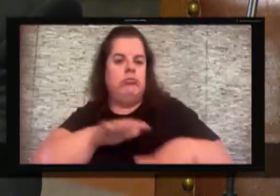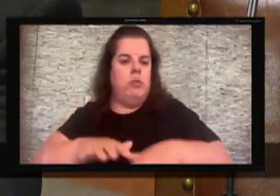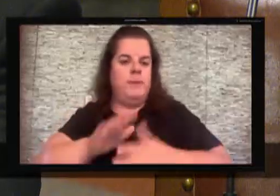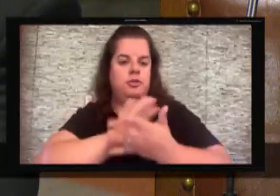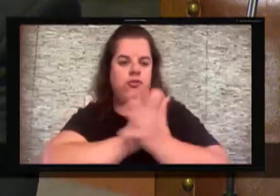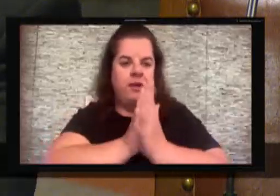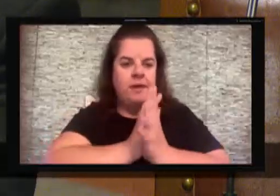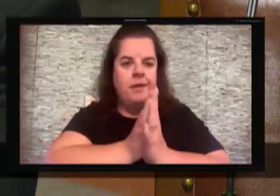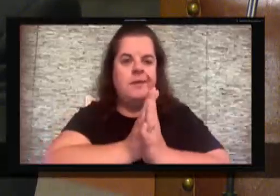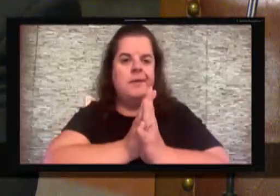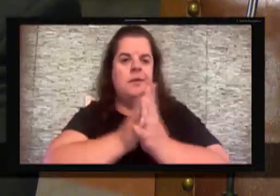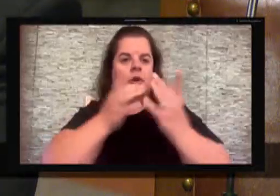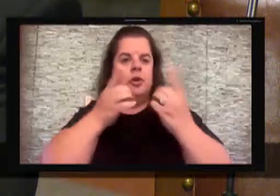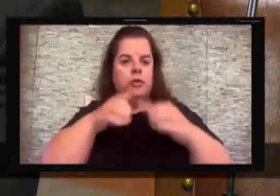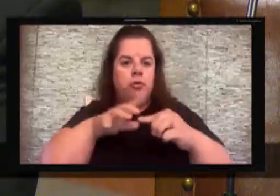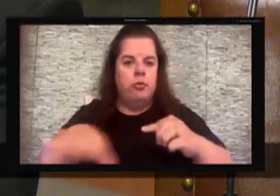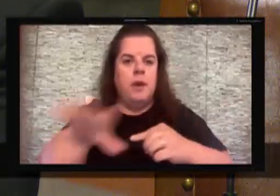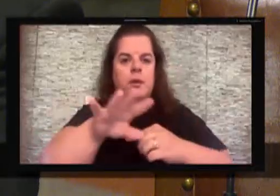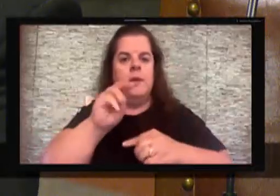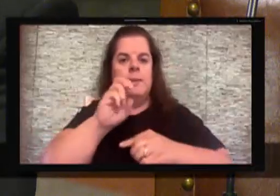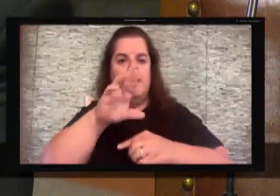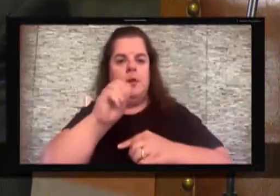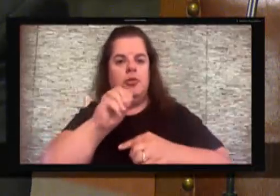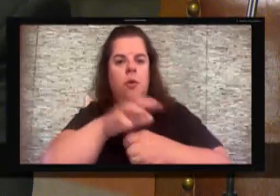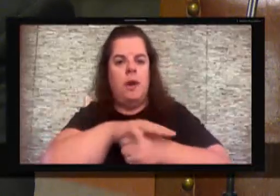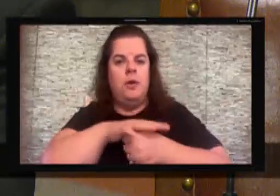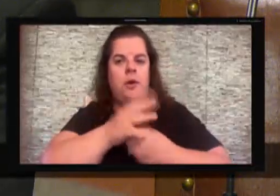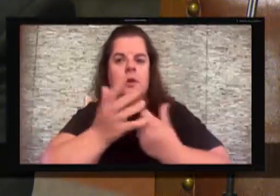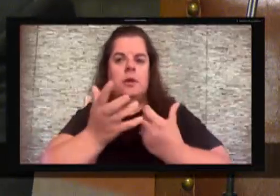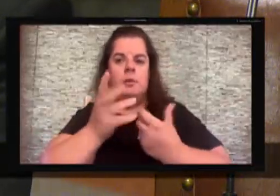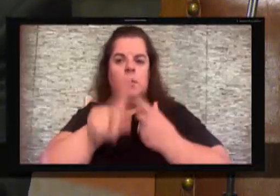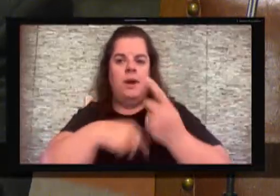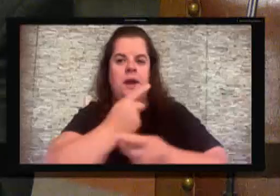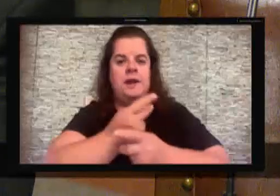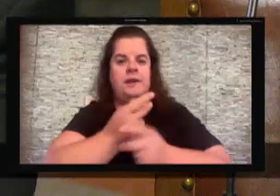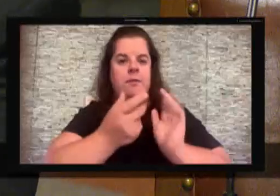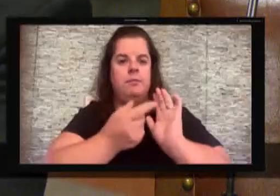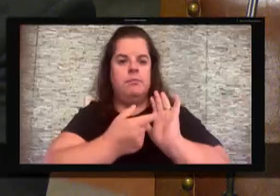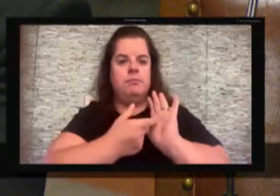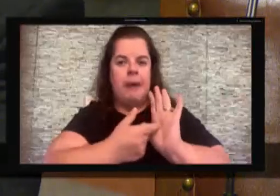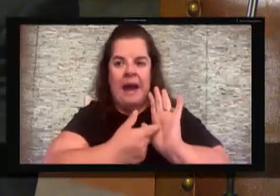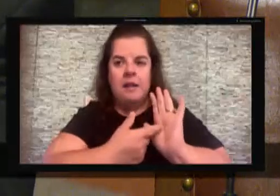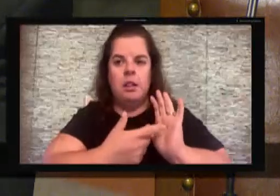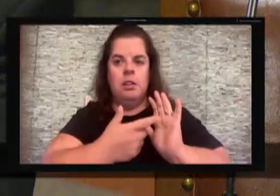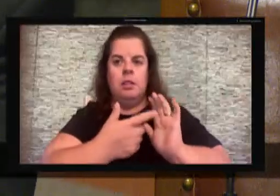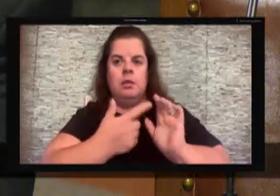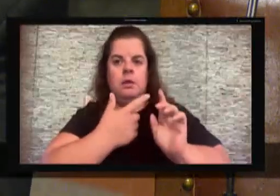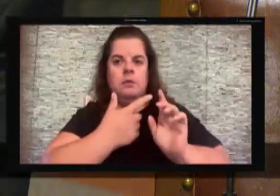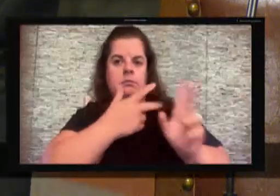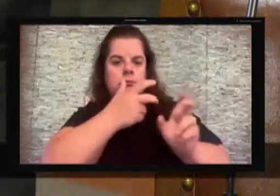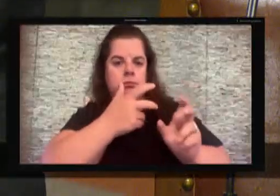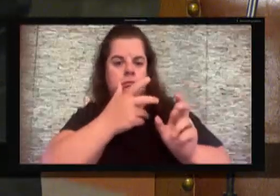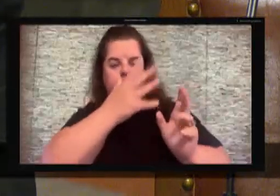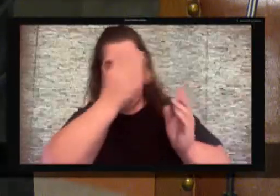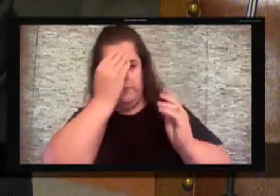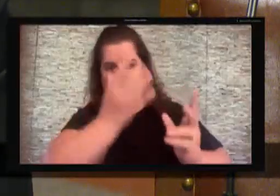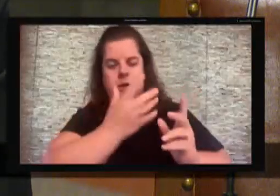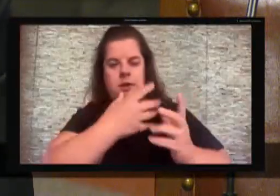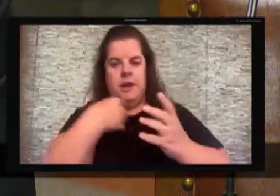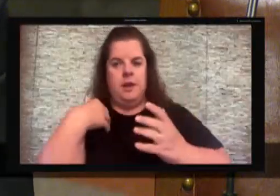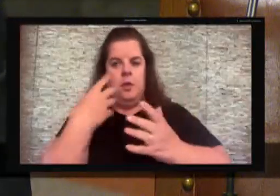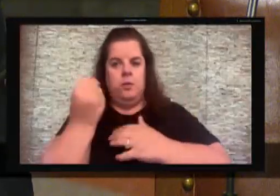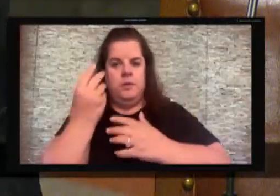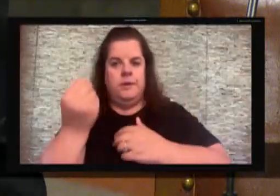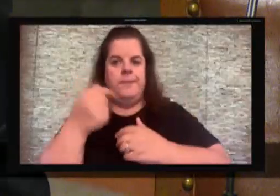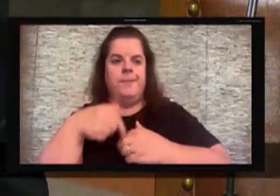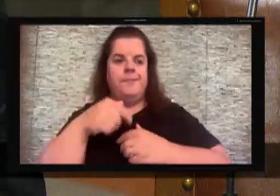you know, throughout their metropolitan areas, like, you know, what kind of models are you drawing from, you know, outside of, you know, this specific piece of legislation as